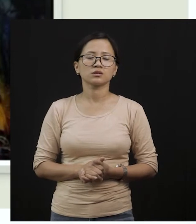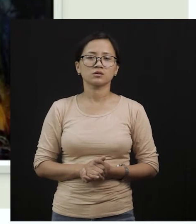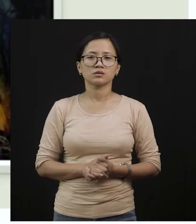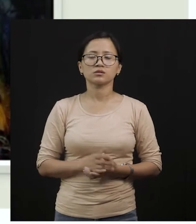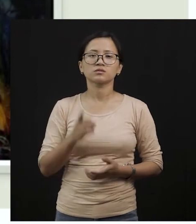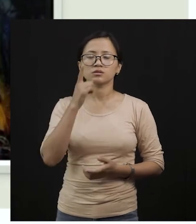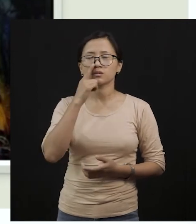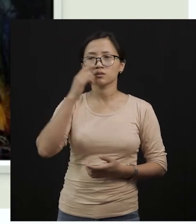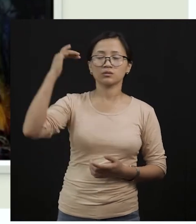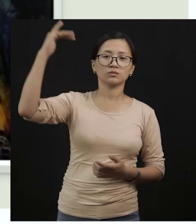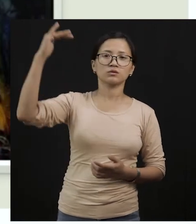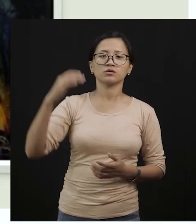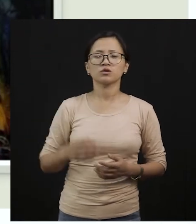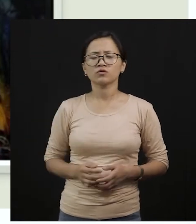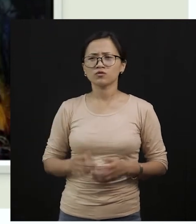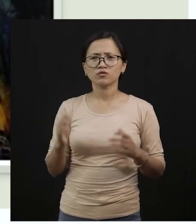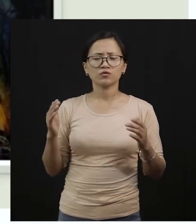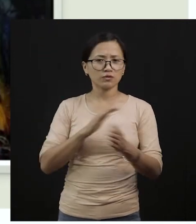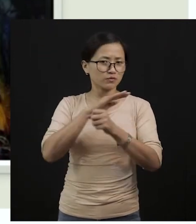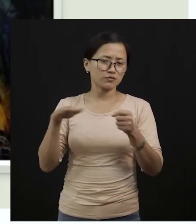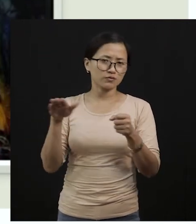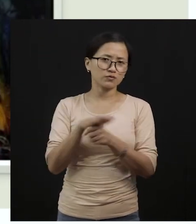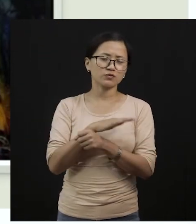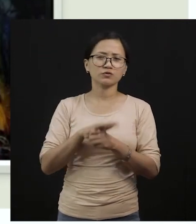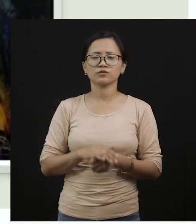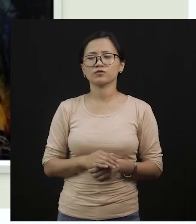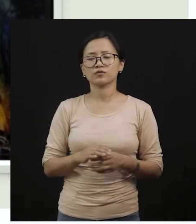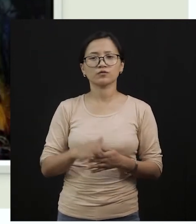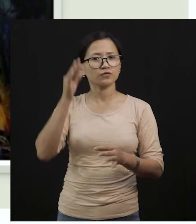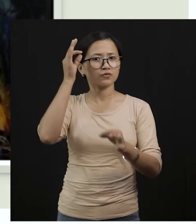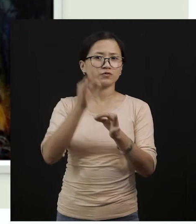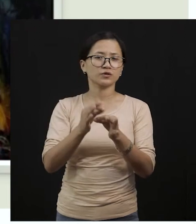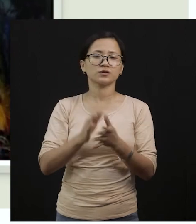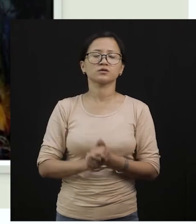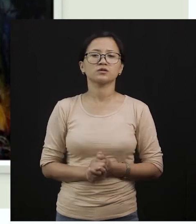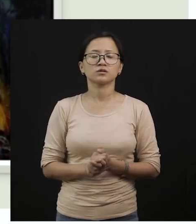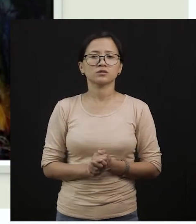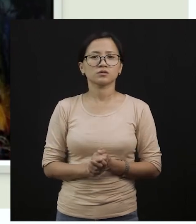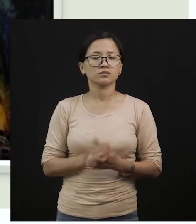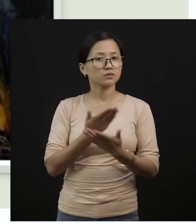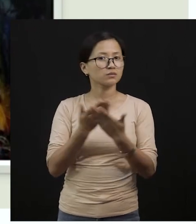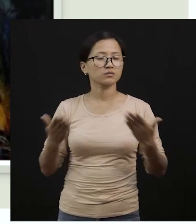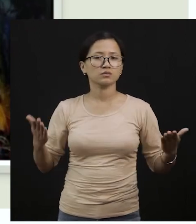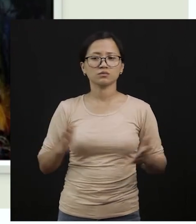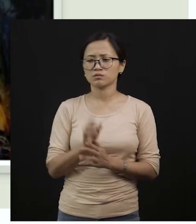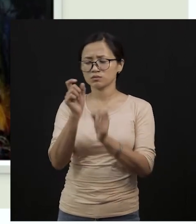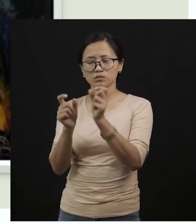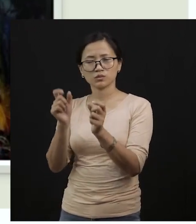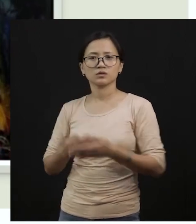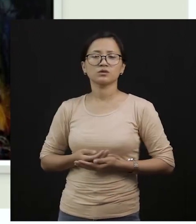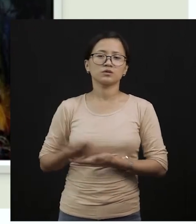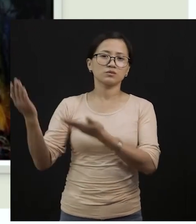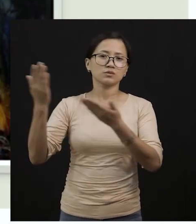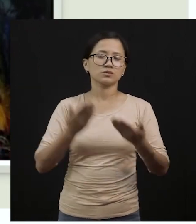also a woman who has full faith in God, and she will also pray for these children. People will bring them to her, and along